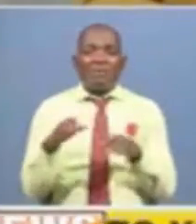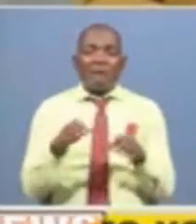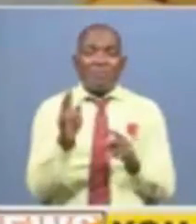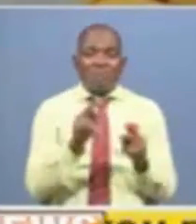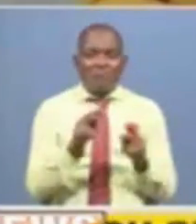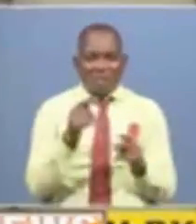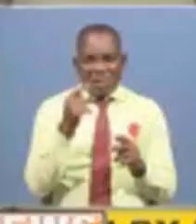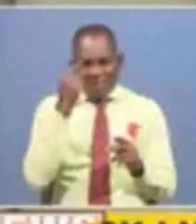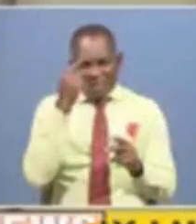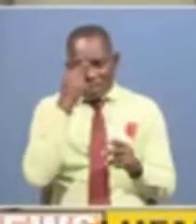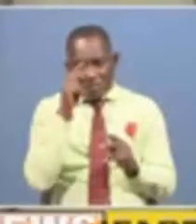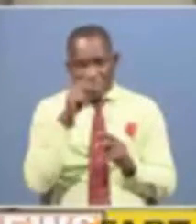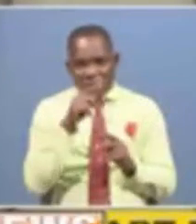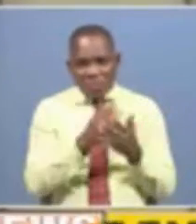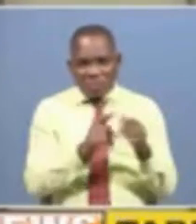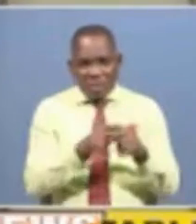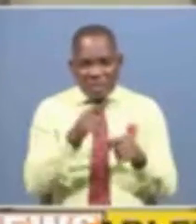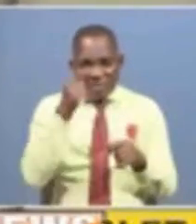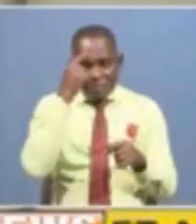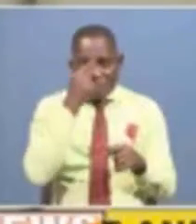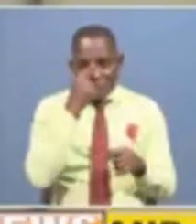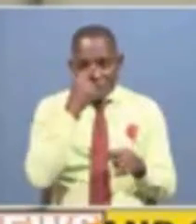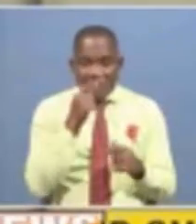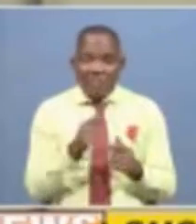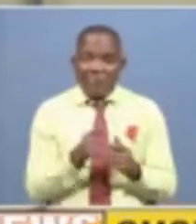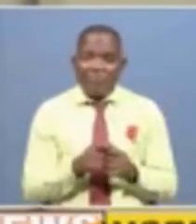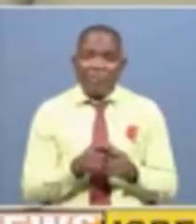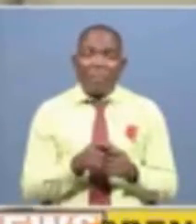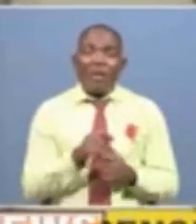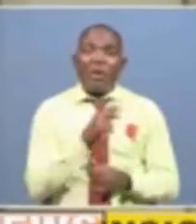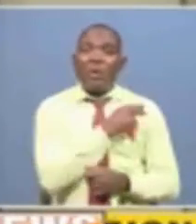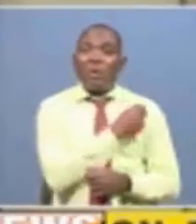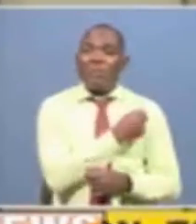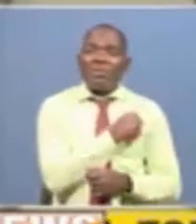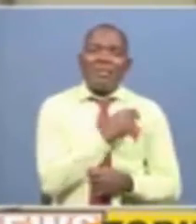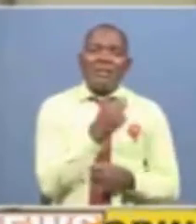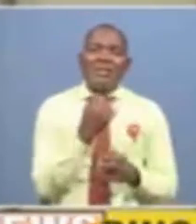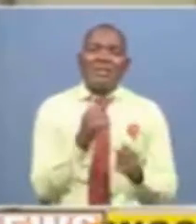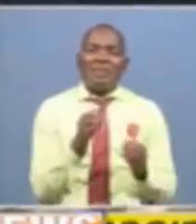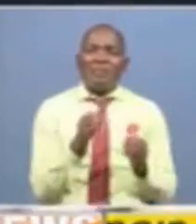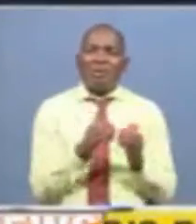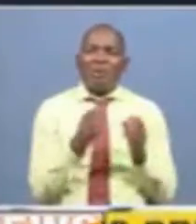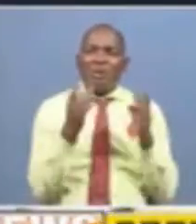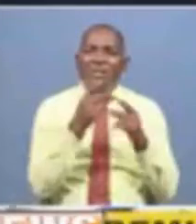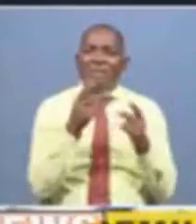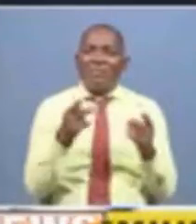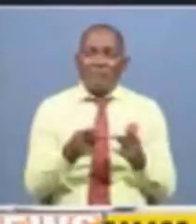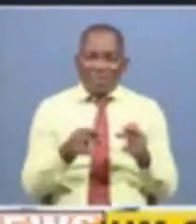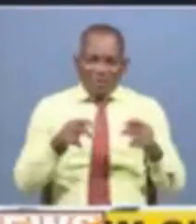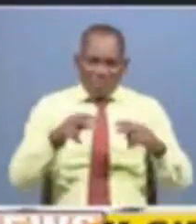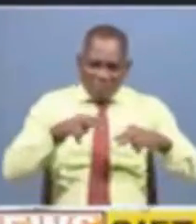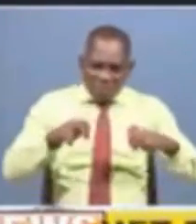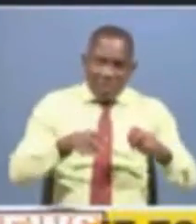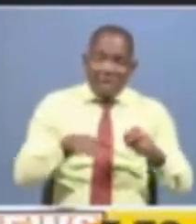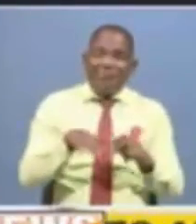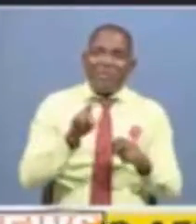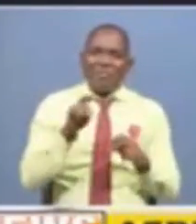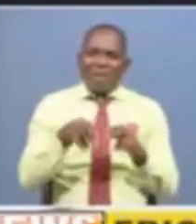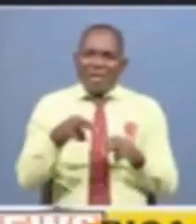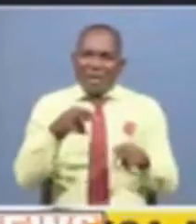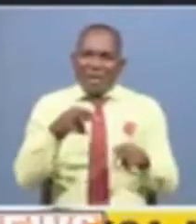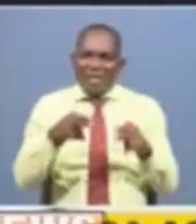think that hospitals are now becoming death traps. The study also found high